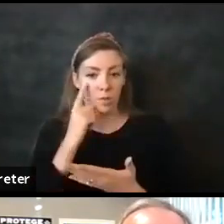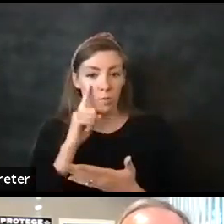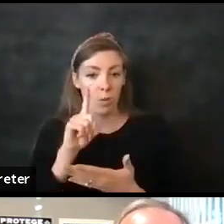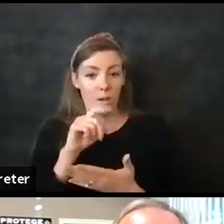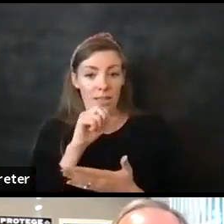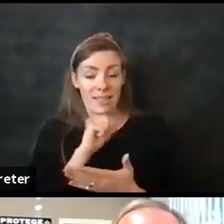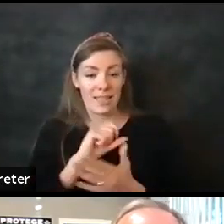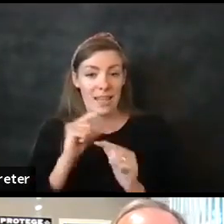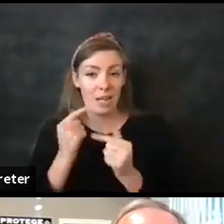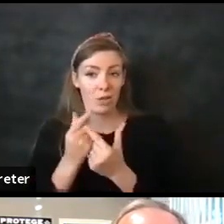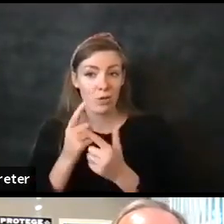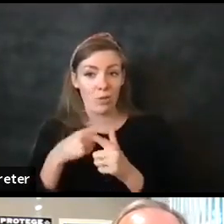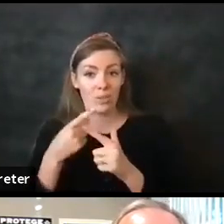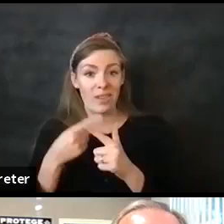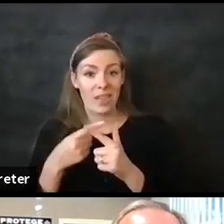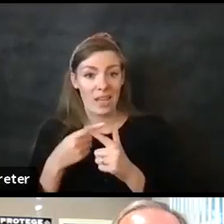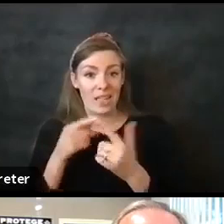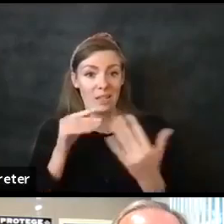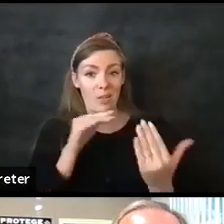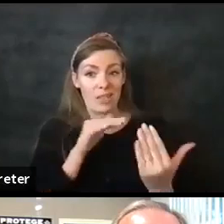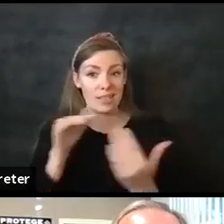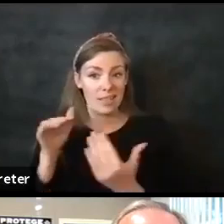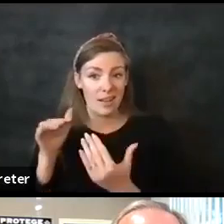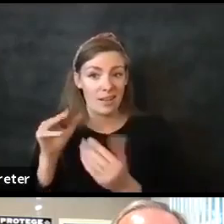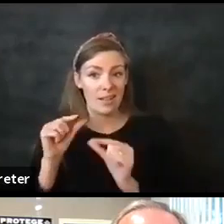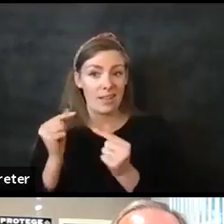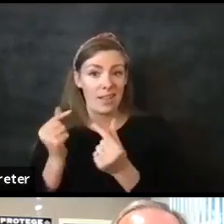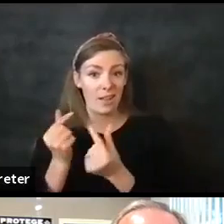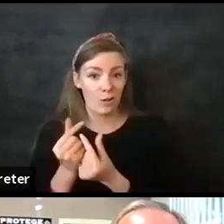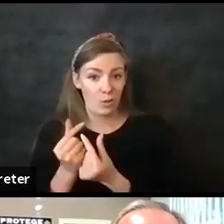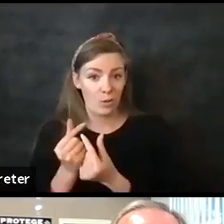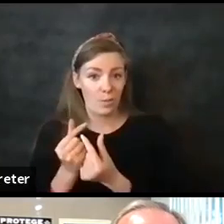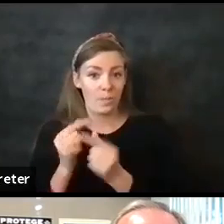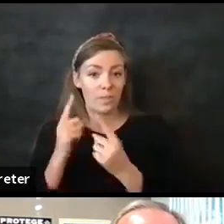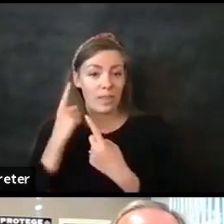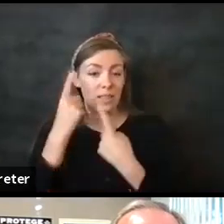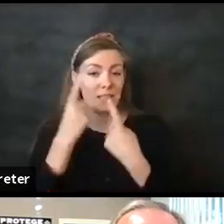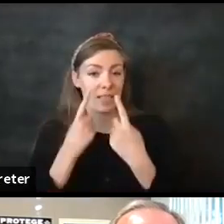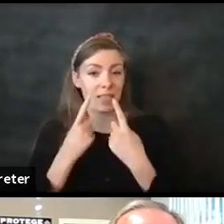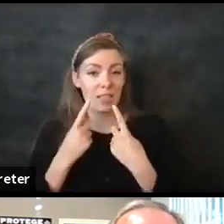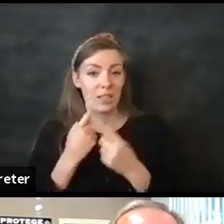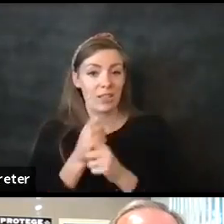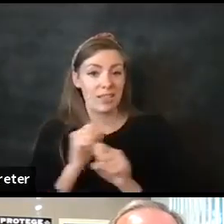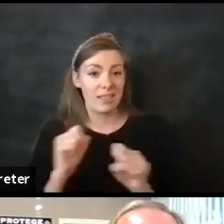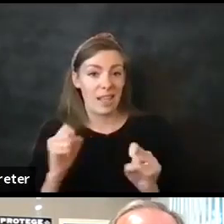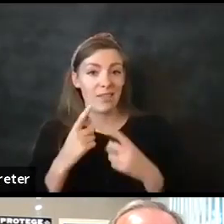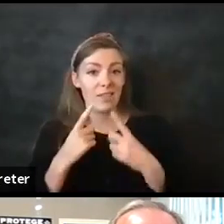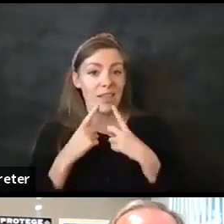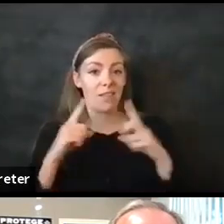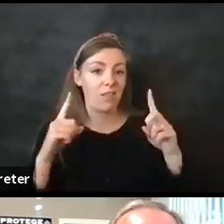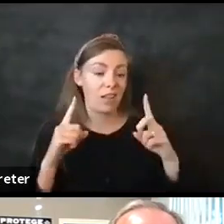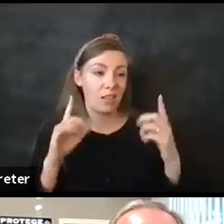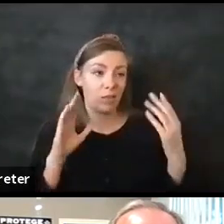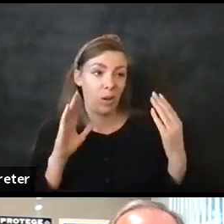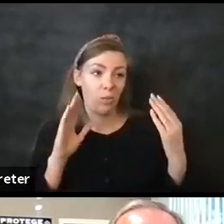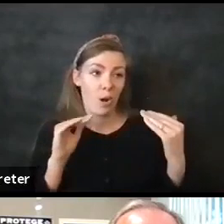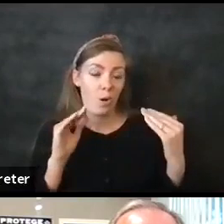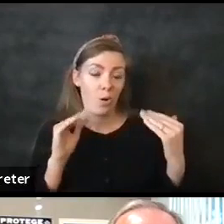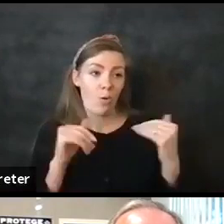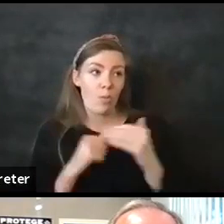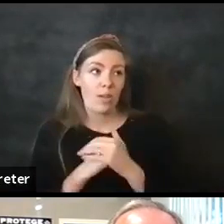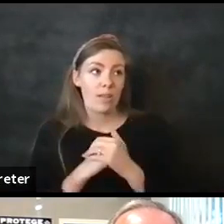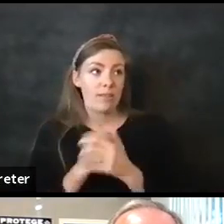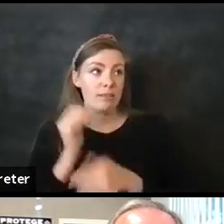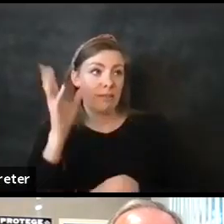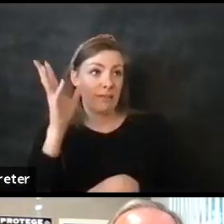then it's been studied in that age group and it's considered safe and effective for use. So I would hope that